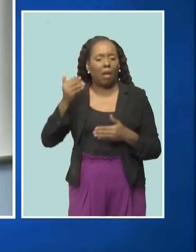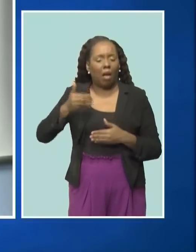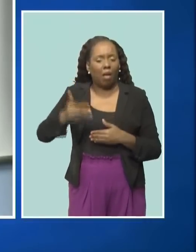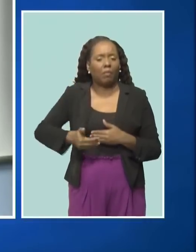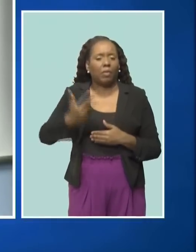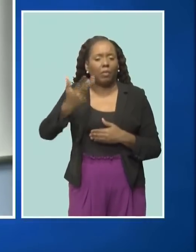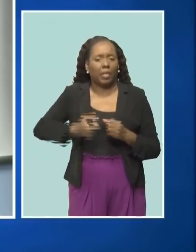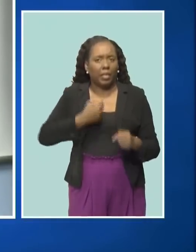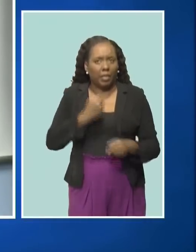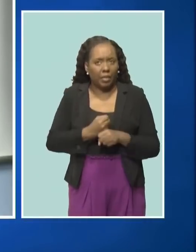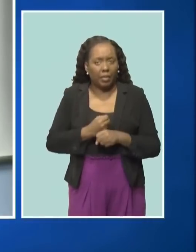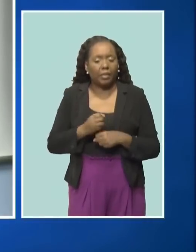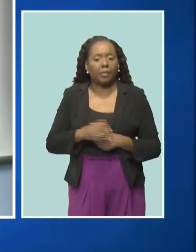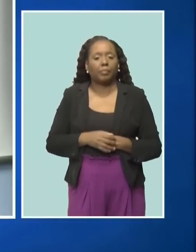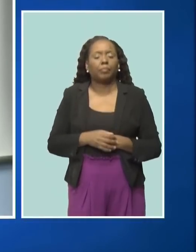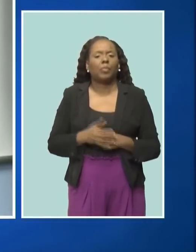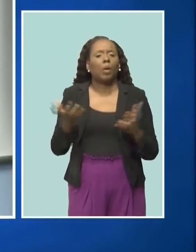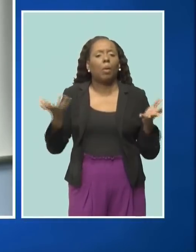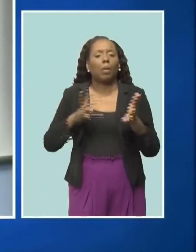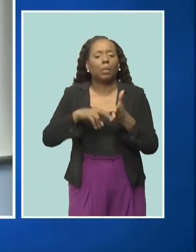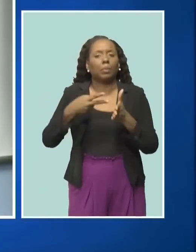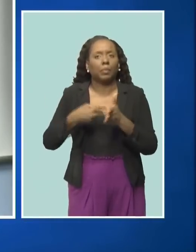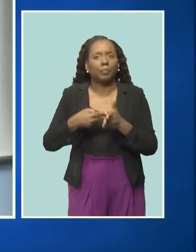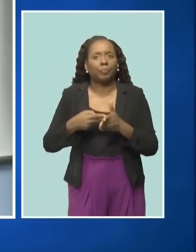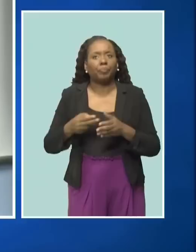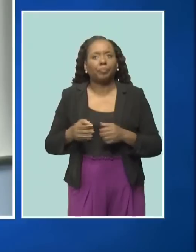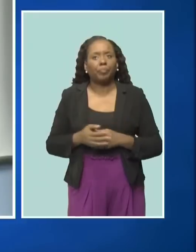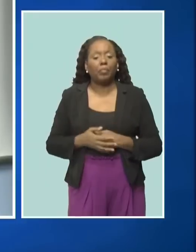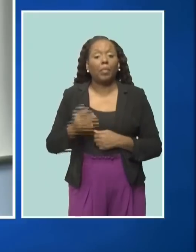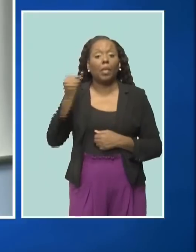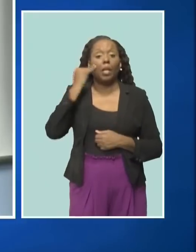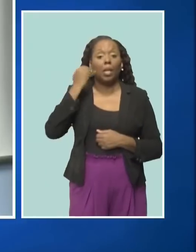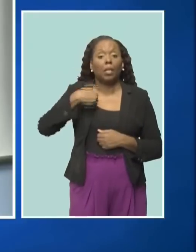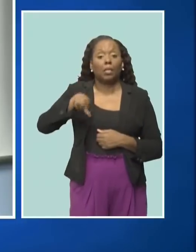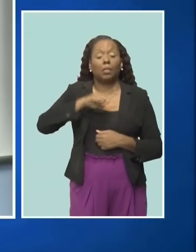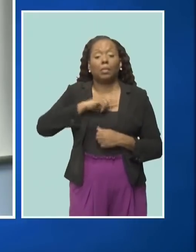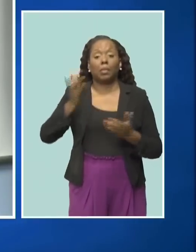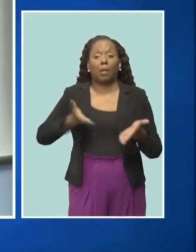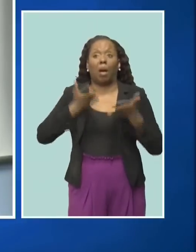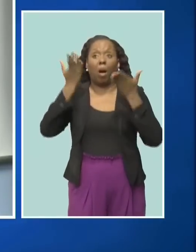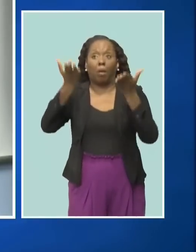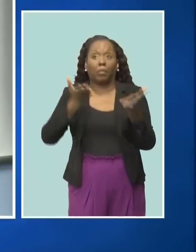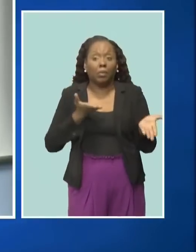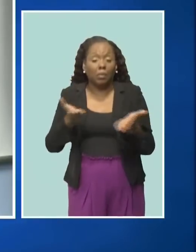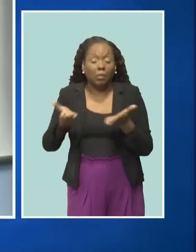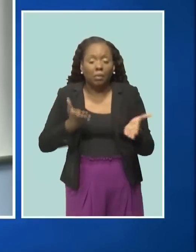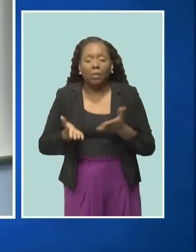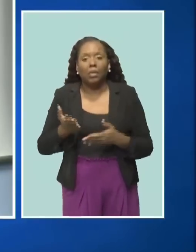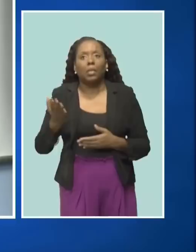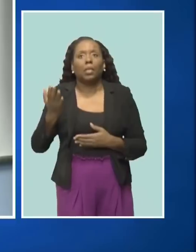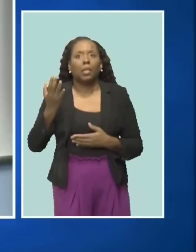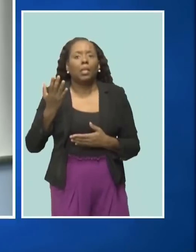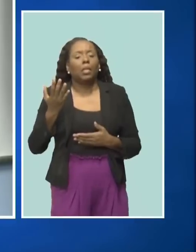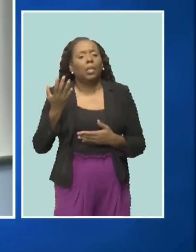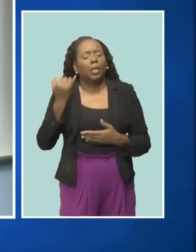offer services as part of that data center, if we're going to say to people, keep your data with us,